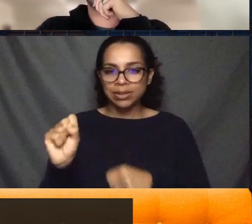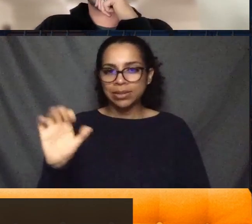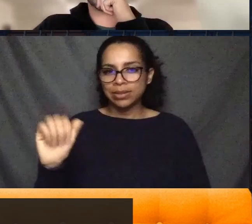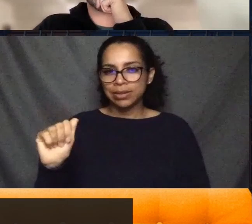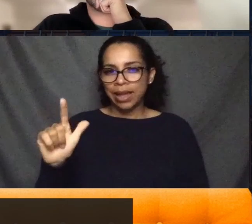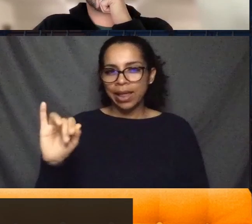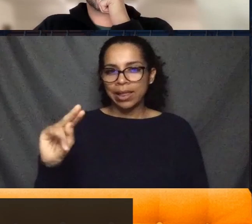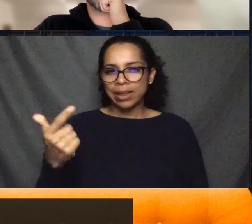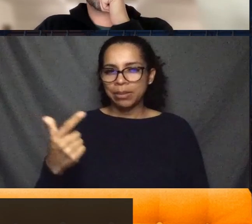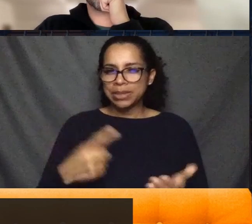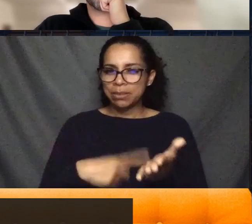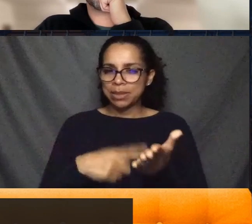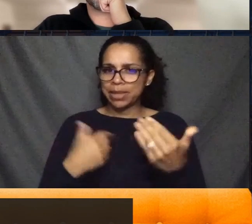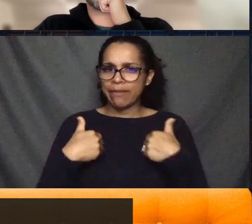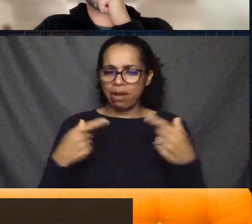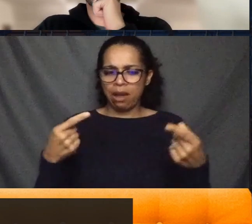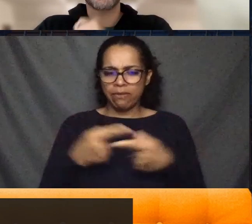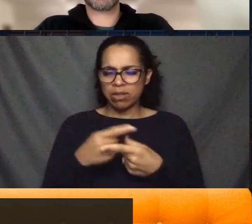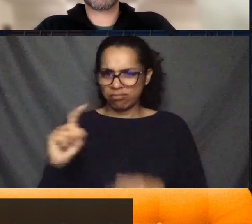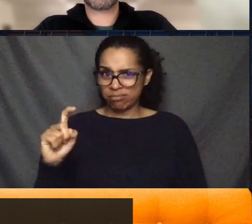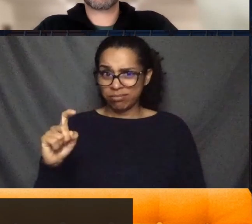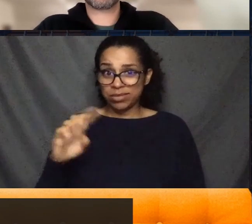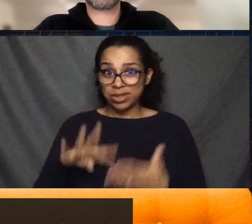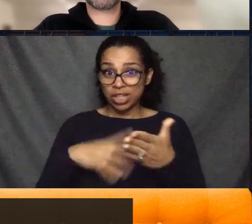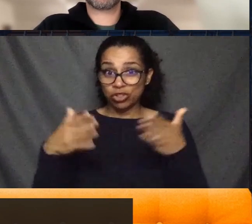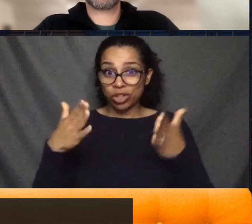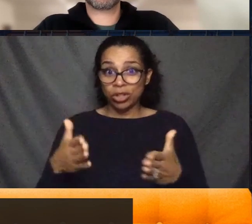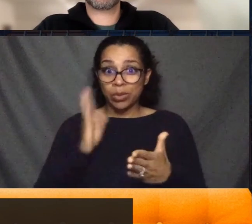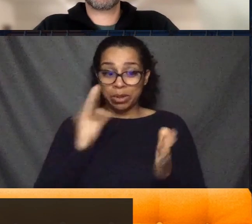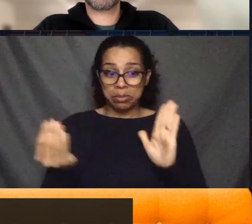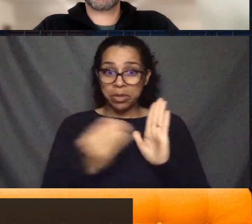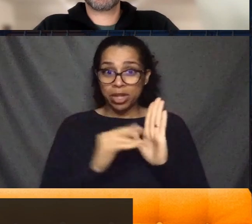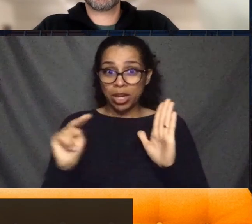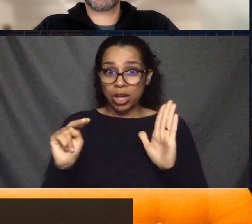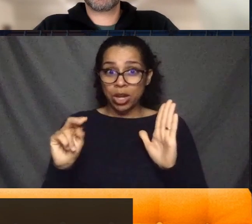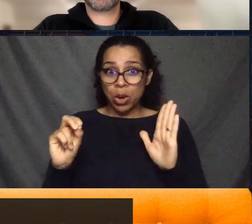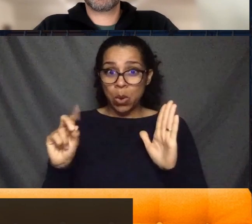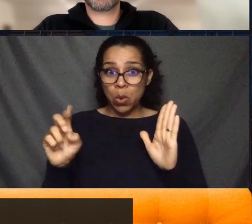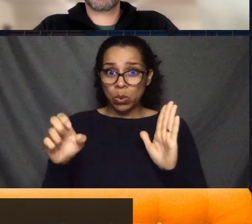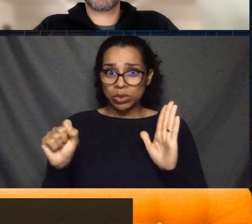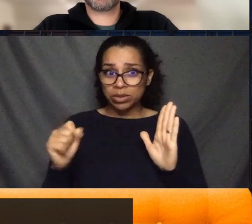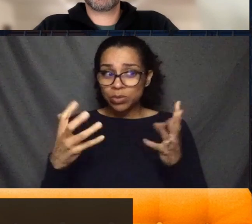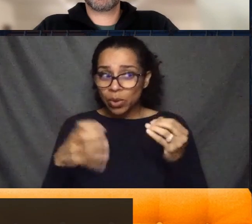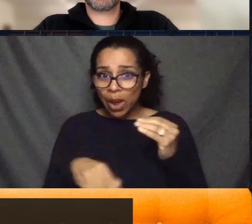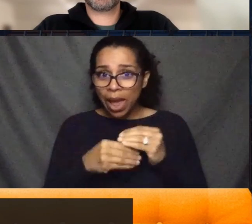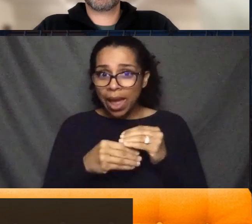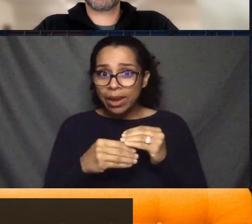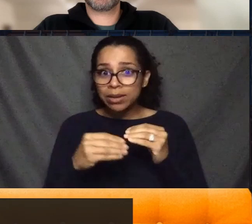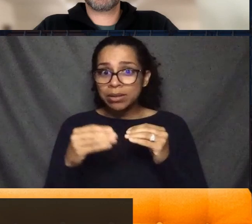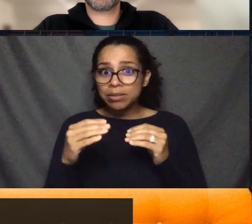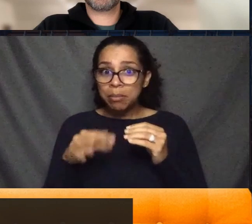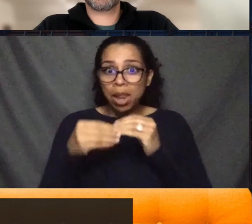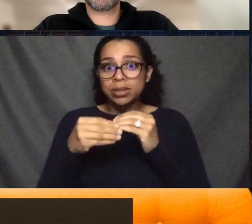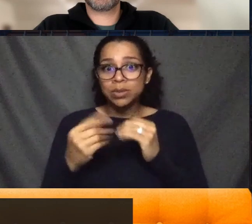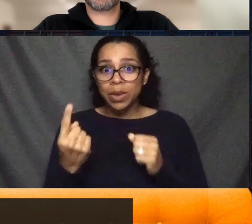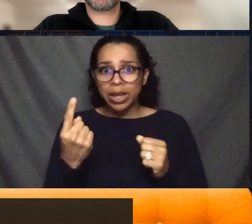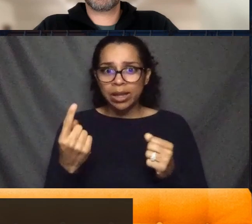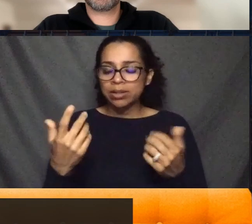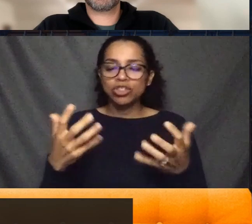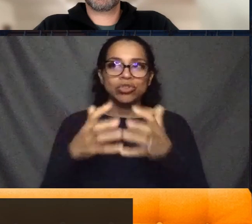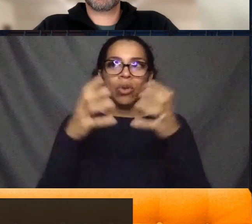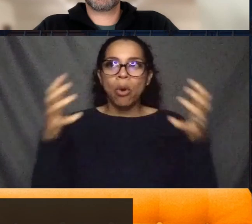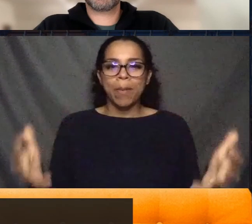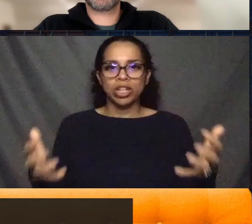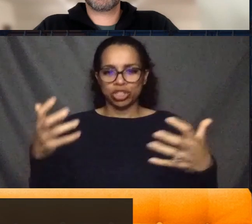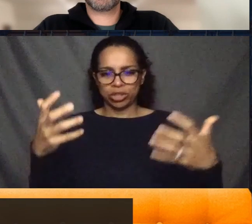of, is the scheduler going to just put nodes there? Do you want to add like +1 over what you need? There's so much configuration because these aren't